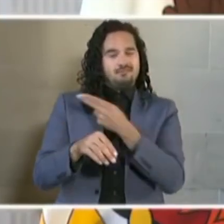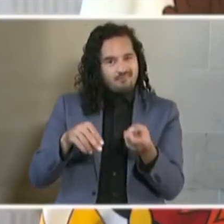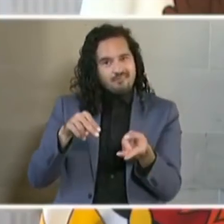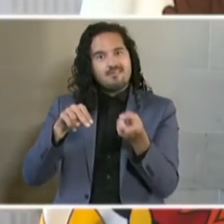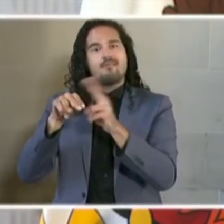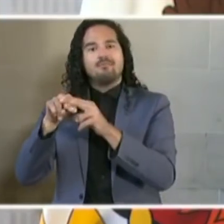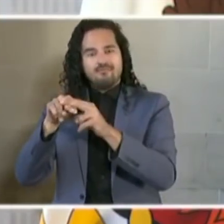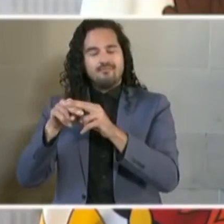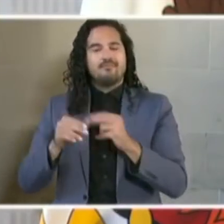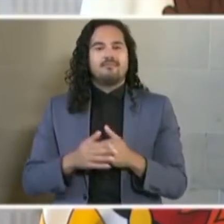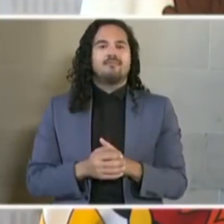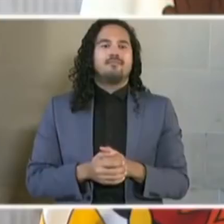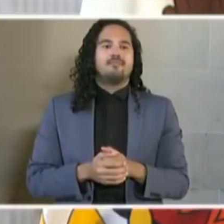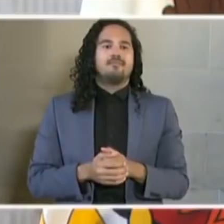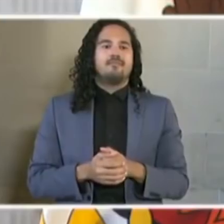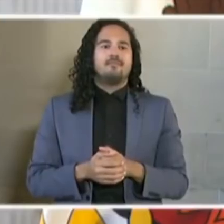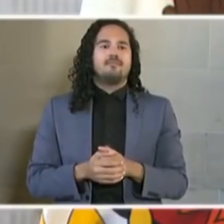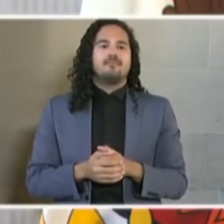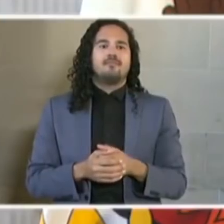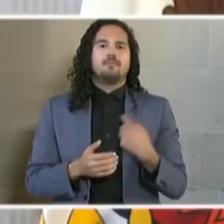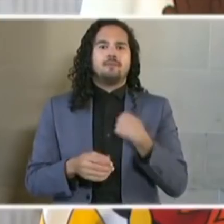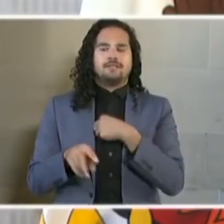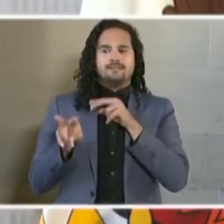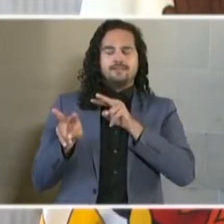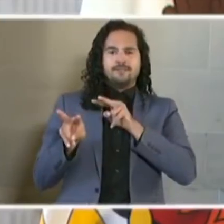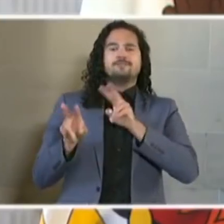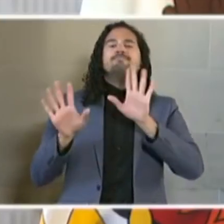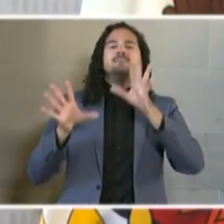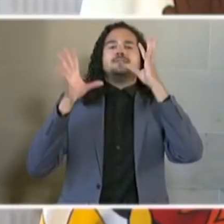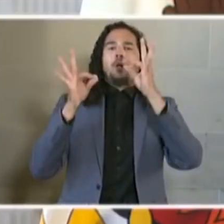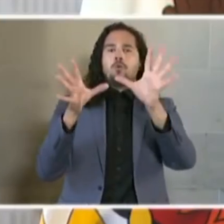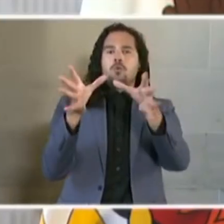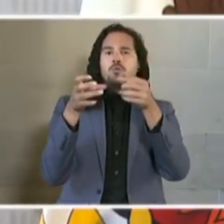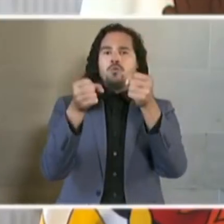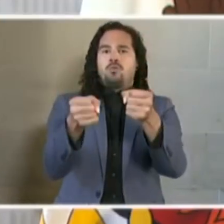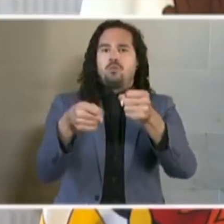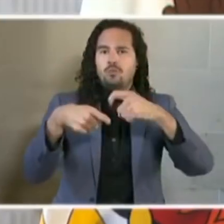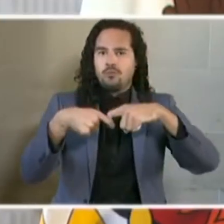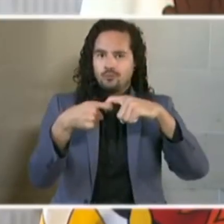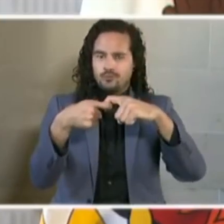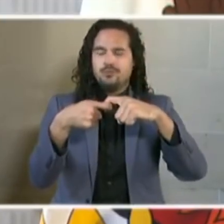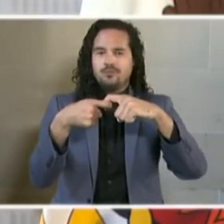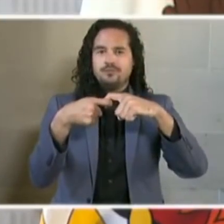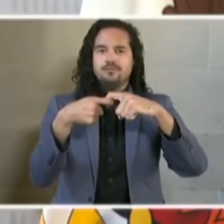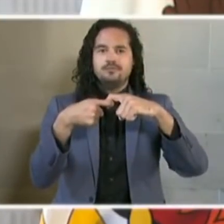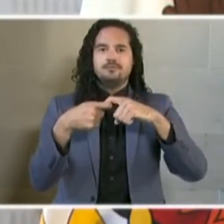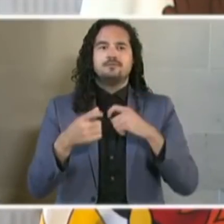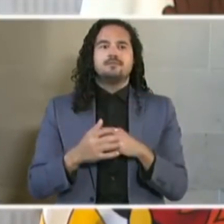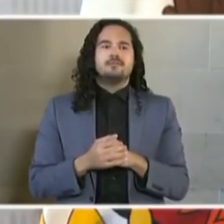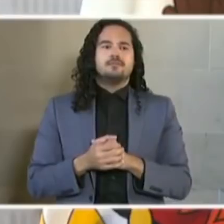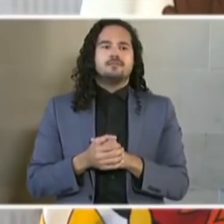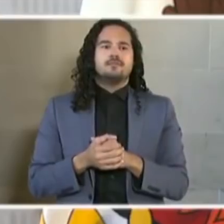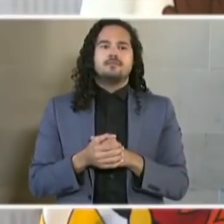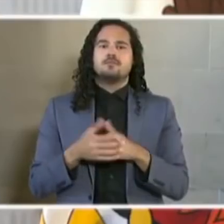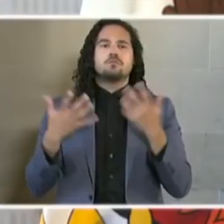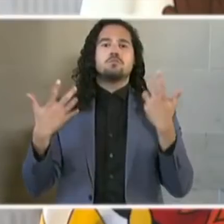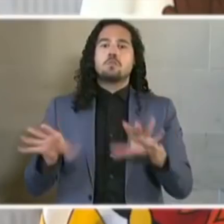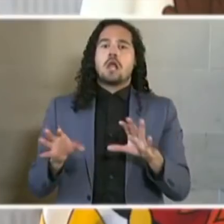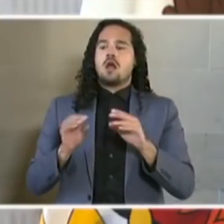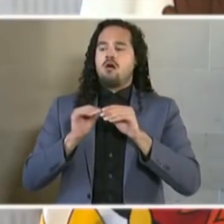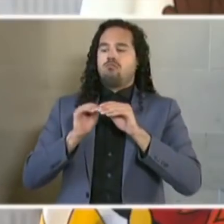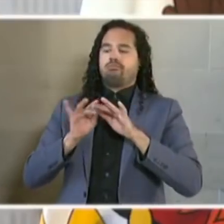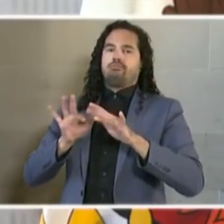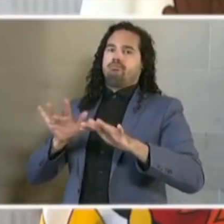to pause on increasing the capacity of riskier activities because we do not want the virus to get